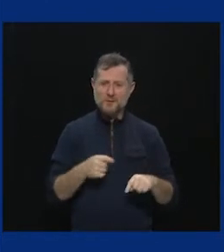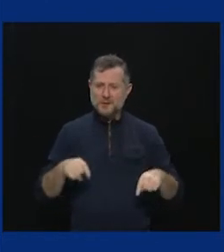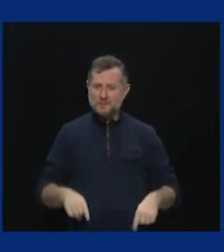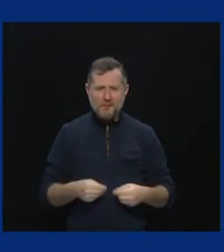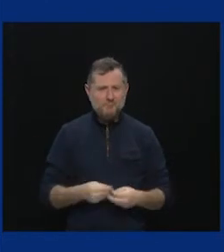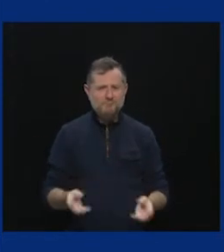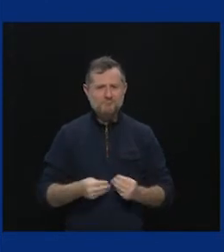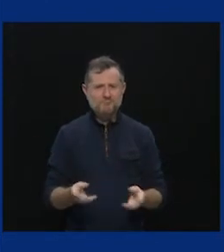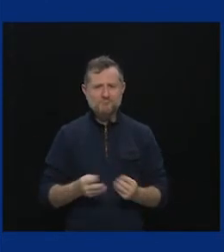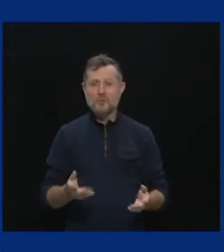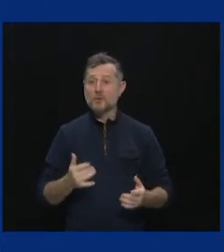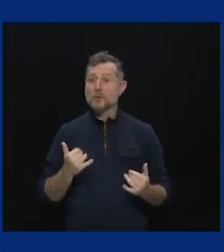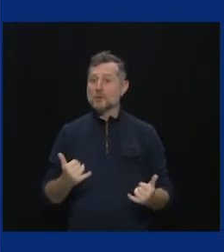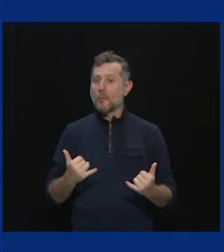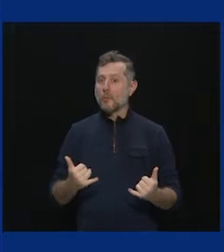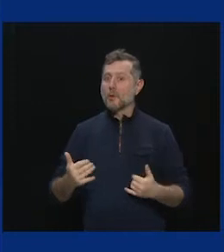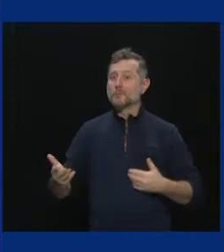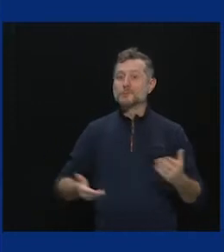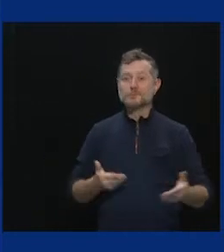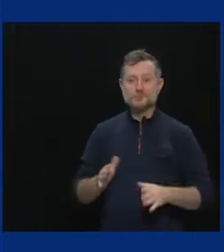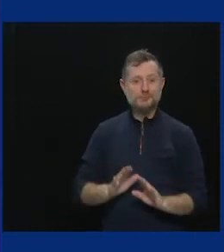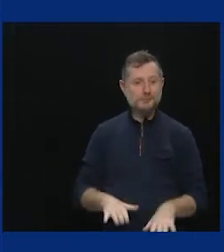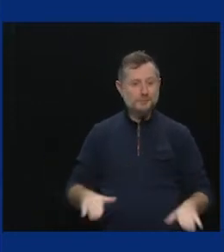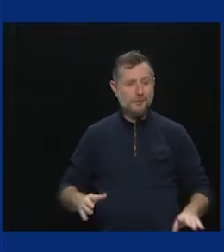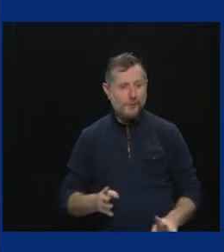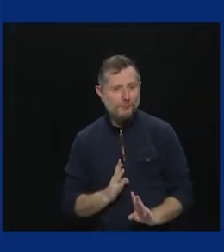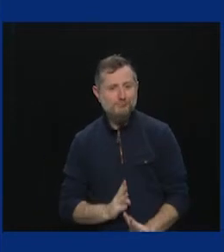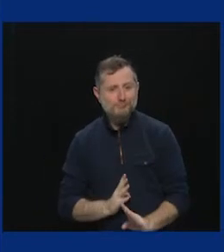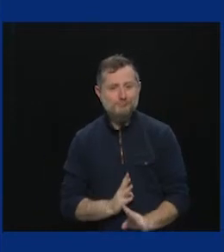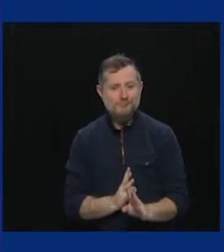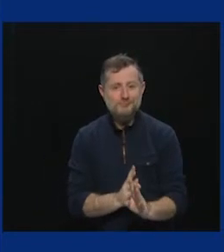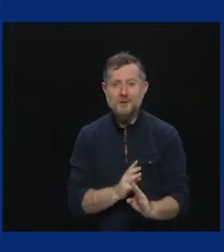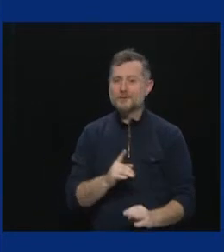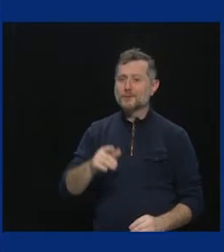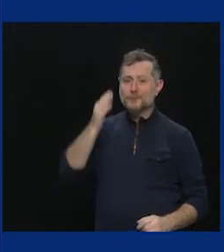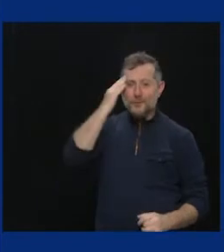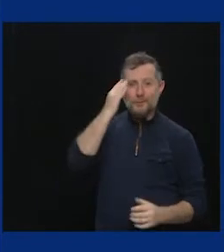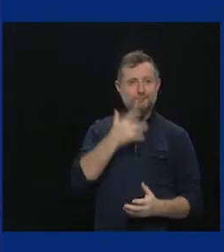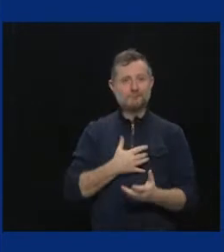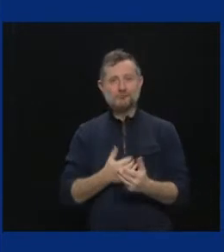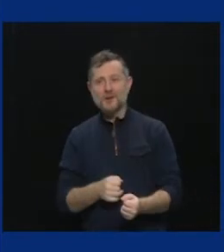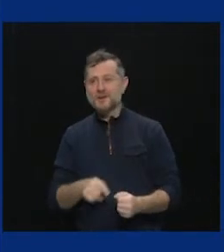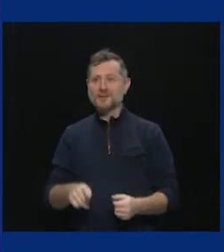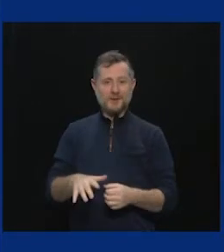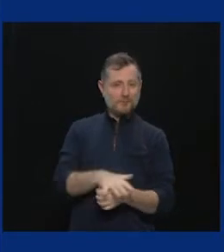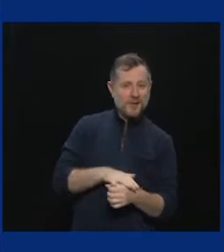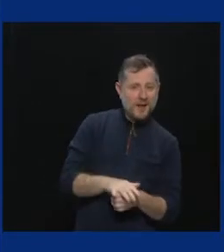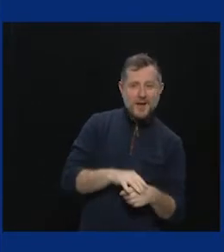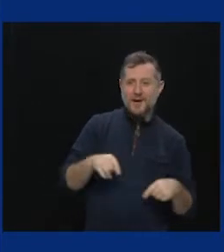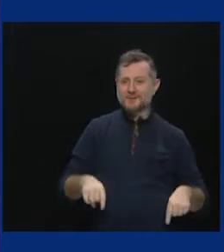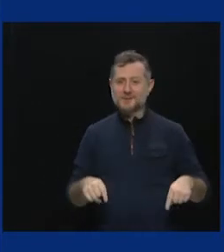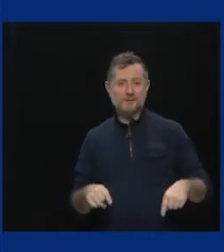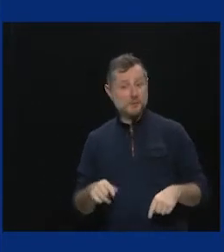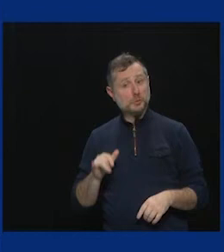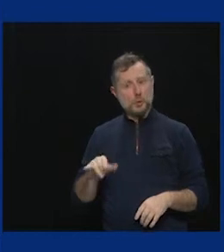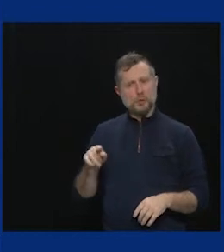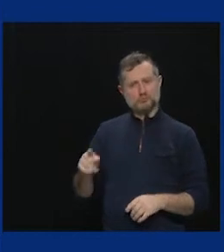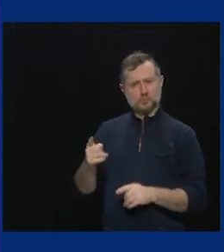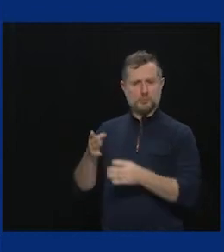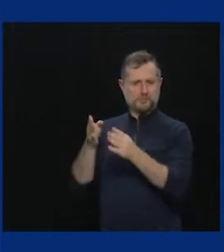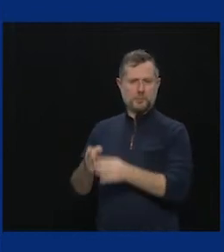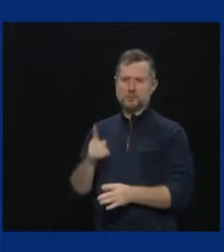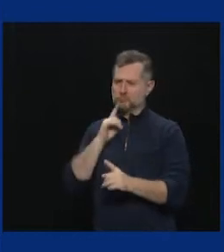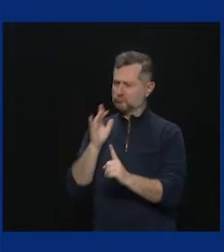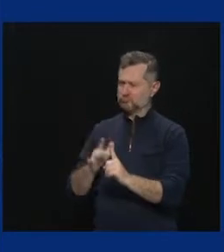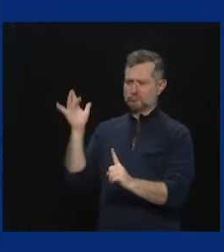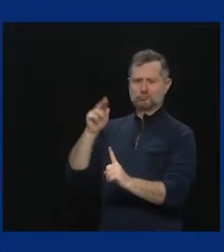children in a place that they trust and they know. So, Ellen, you are one of those extraordinary New Yorkers that we talk about. Let's give a round of applause to Ellen